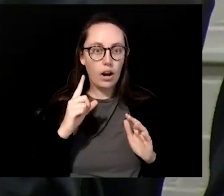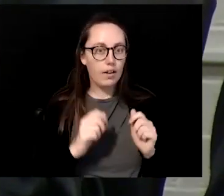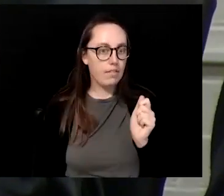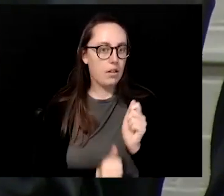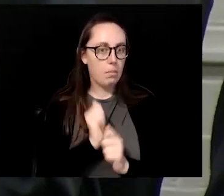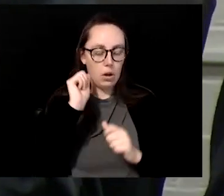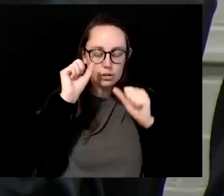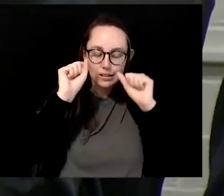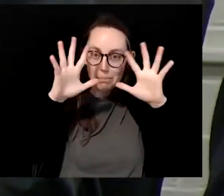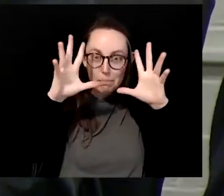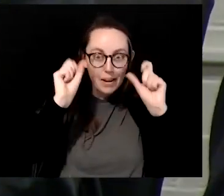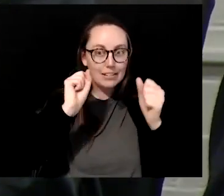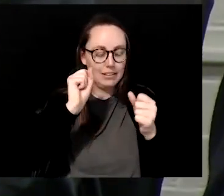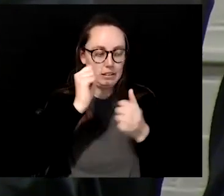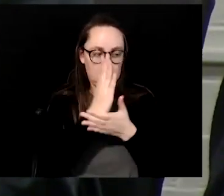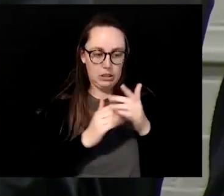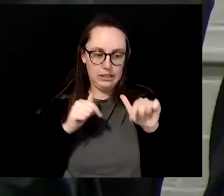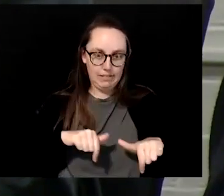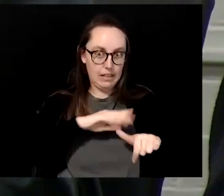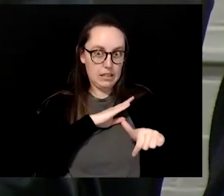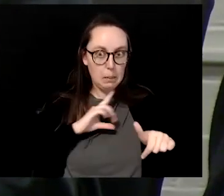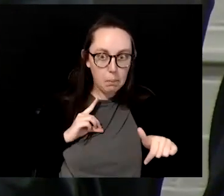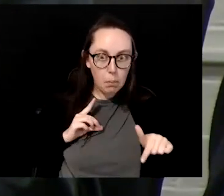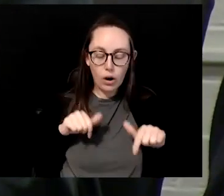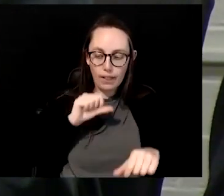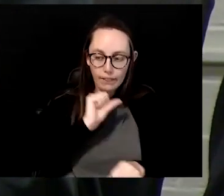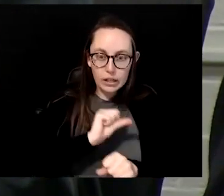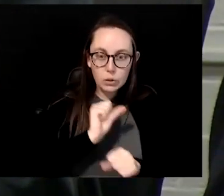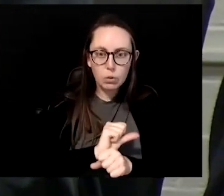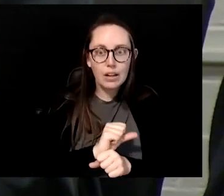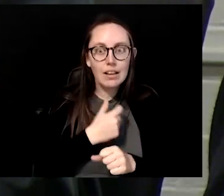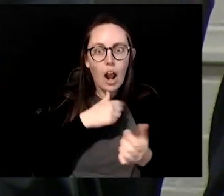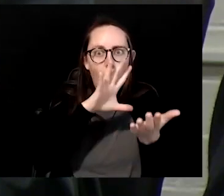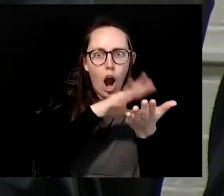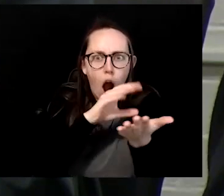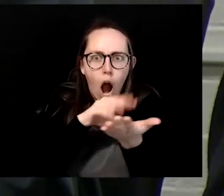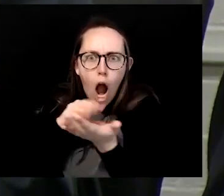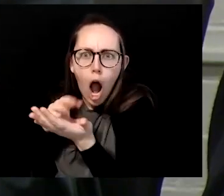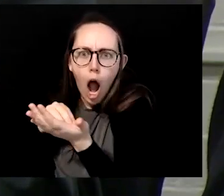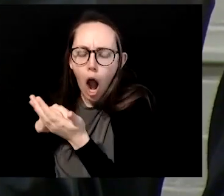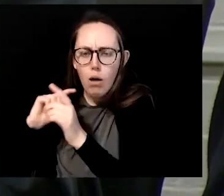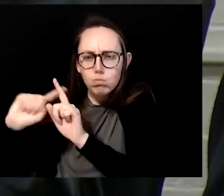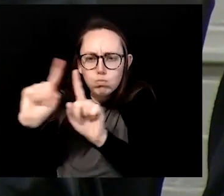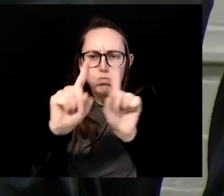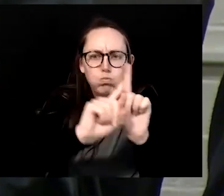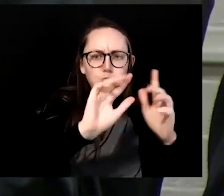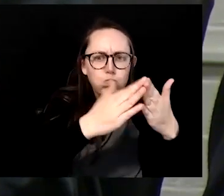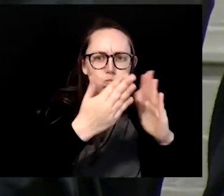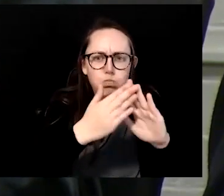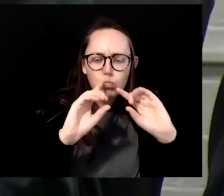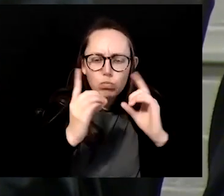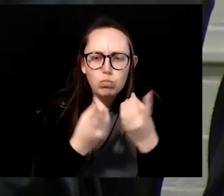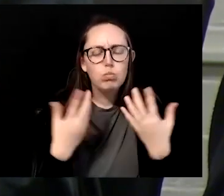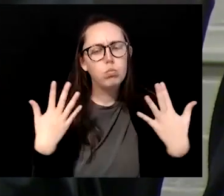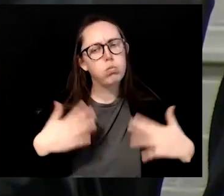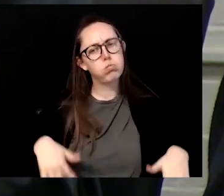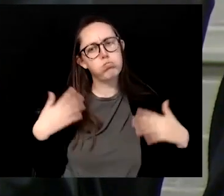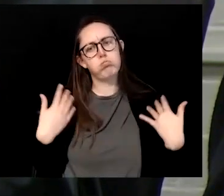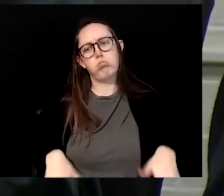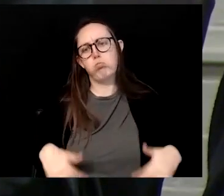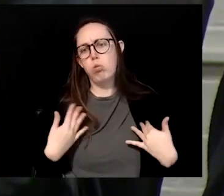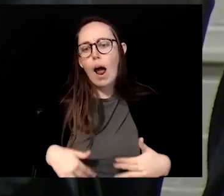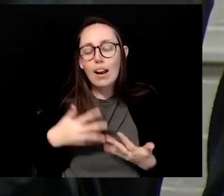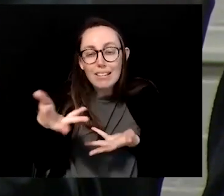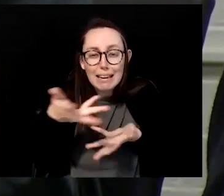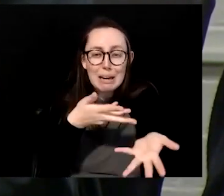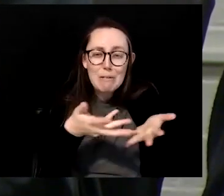and every department and all of the roles played here in Brattleboro and interacting with an amazingly dedicated staff I